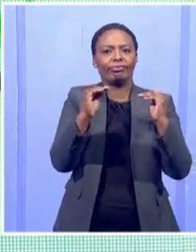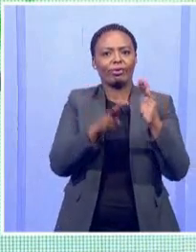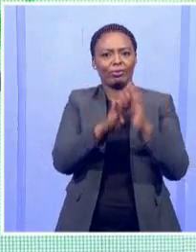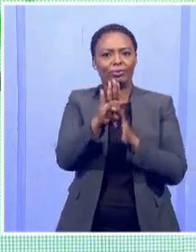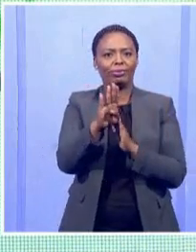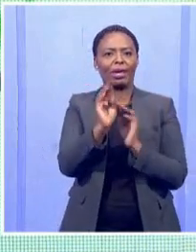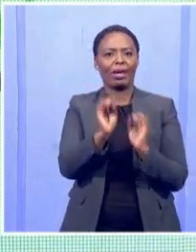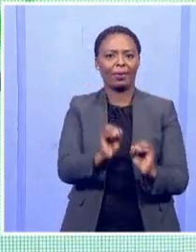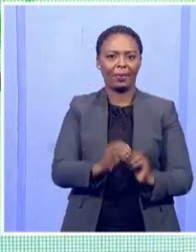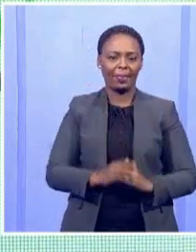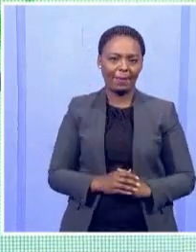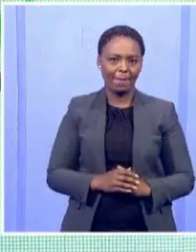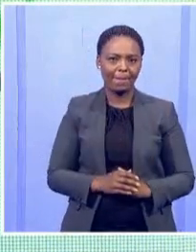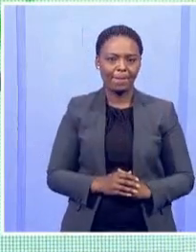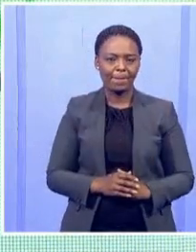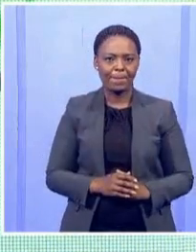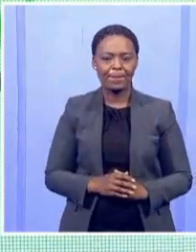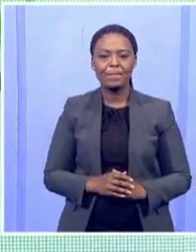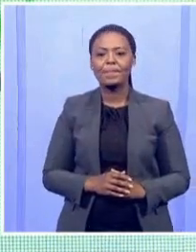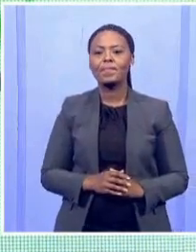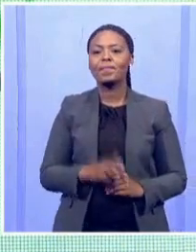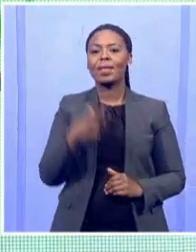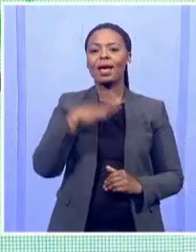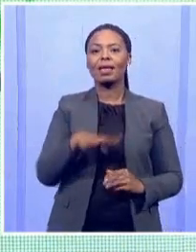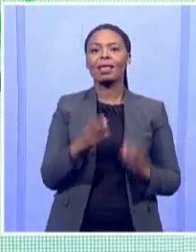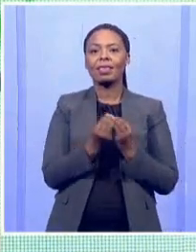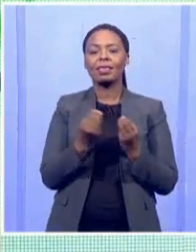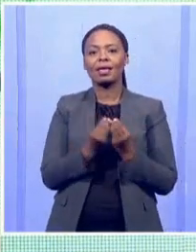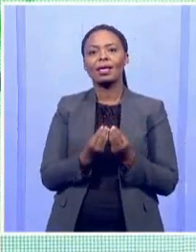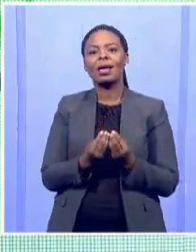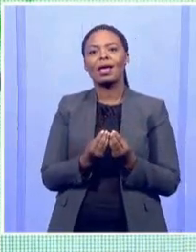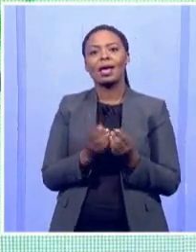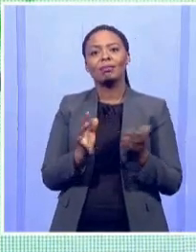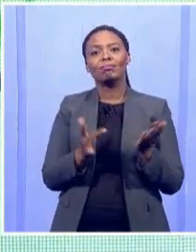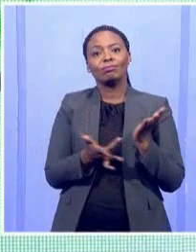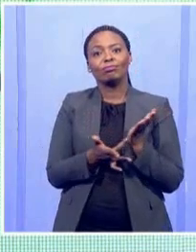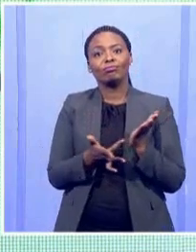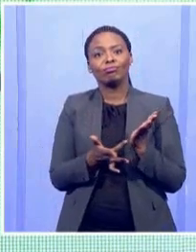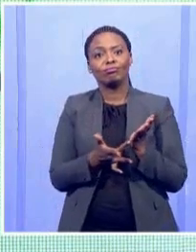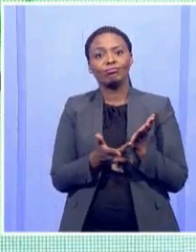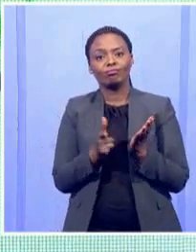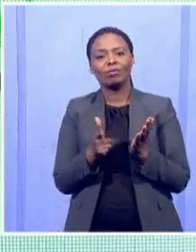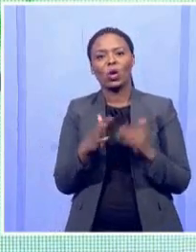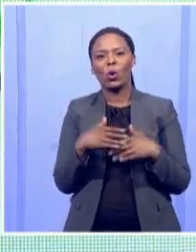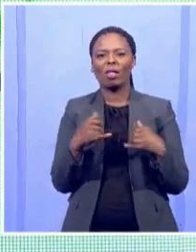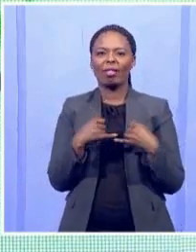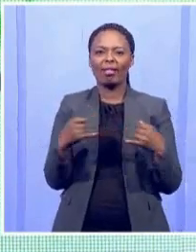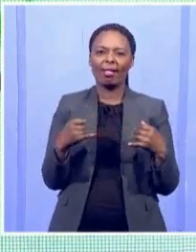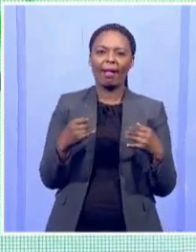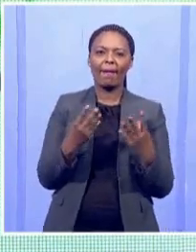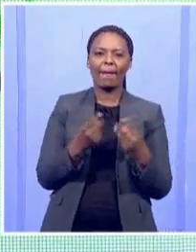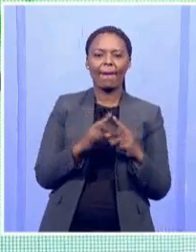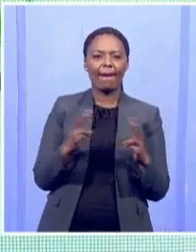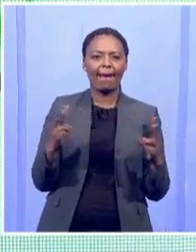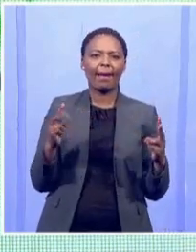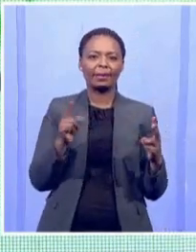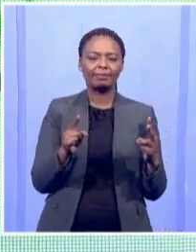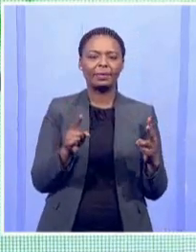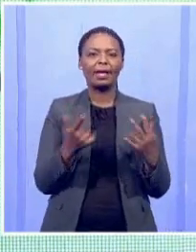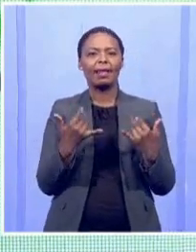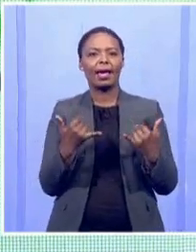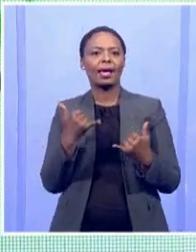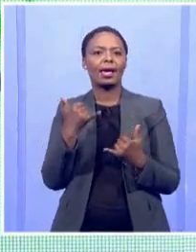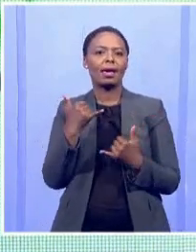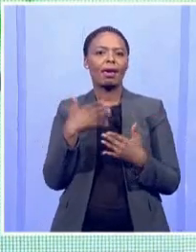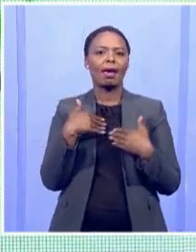The other simple use is in terms of digital technology is our improvement of our health information systems.